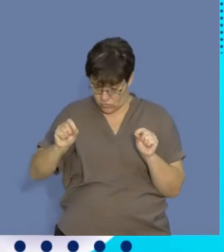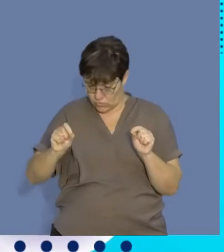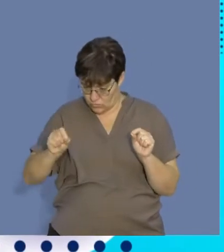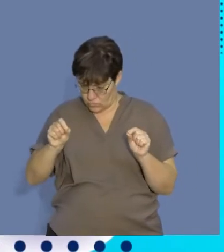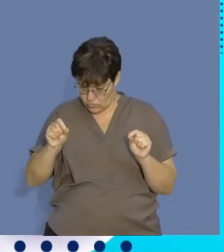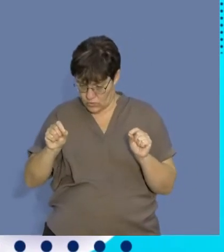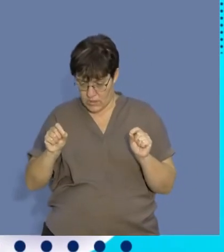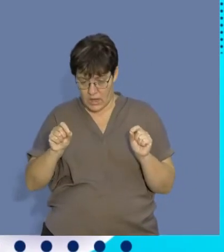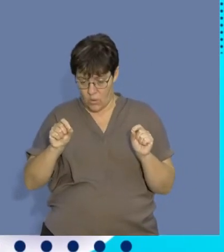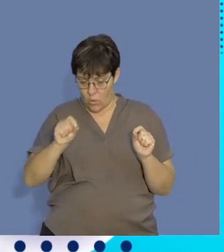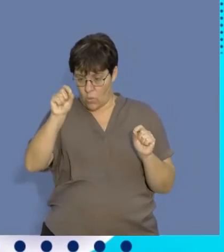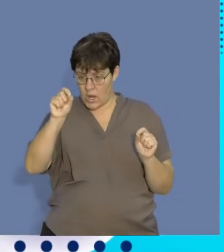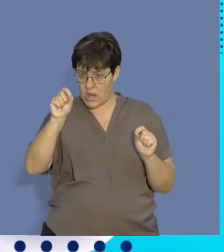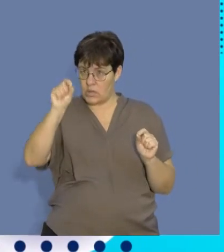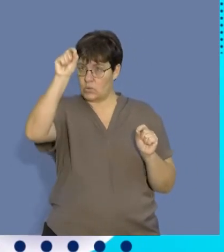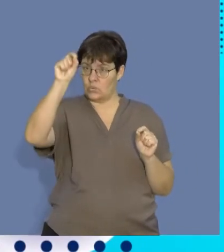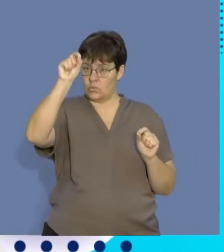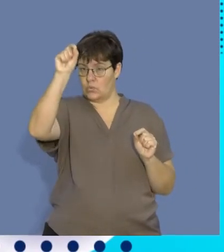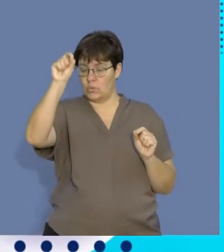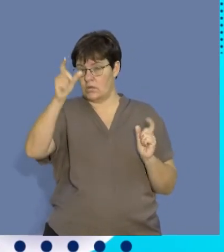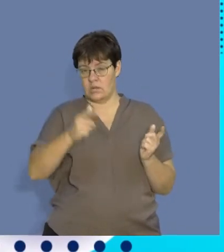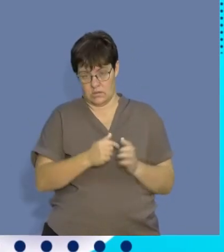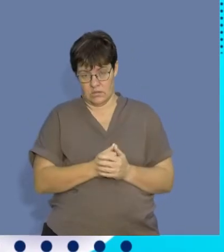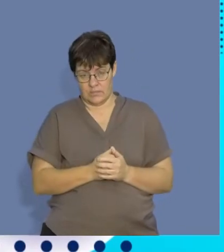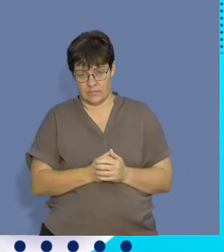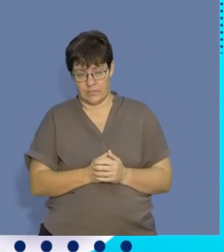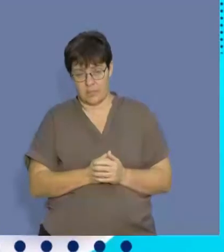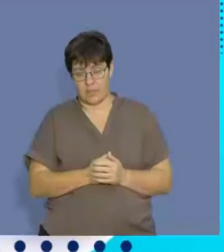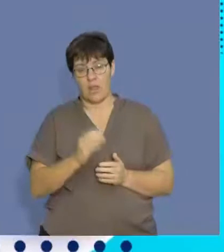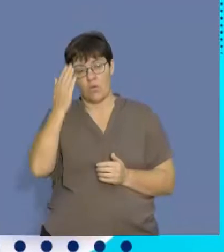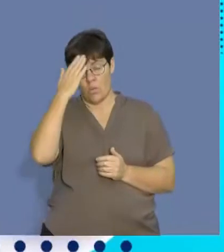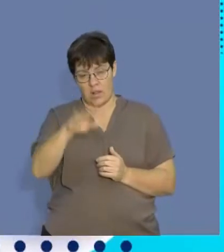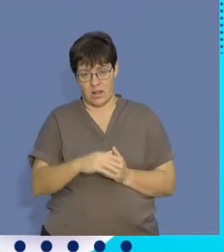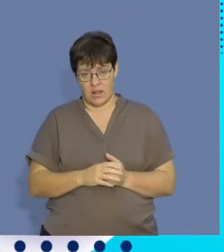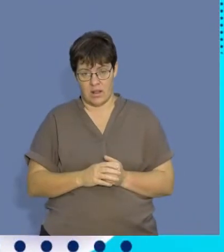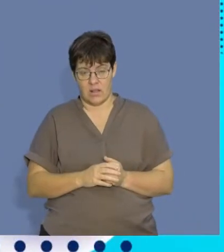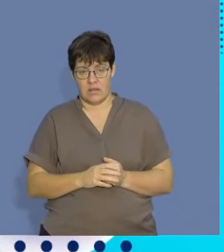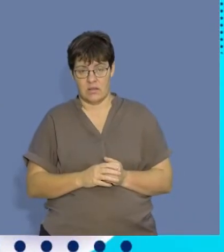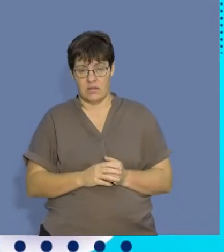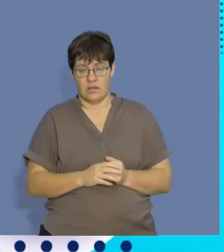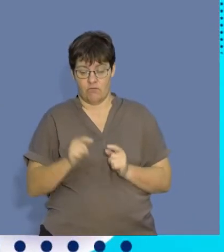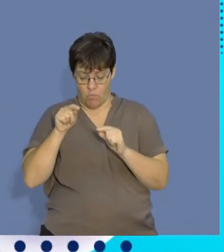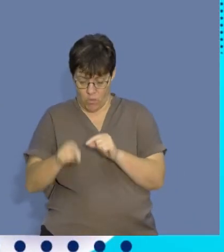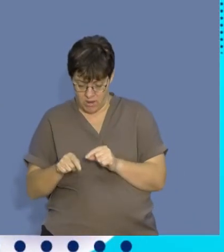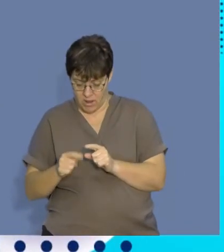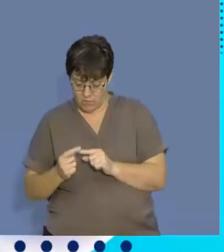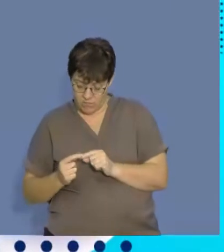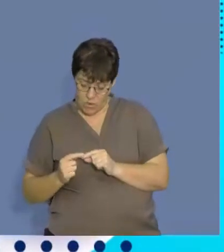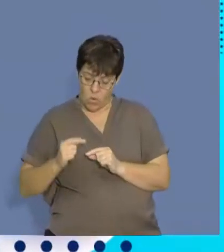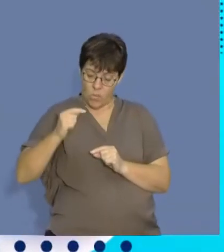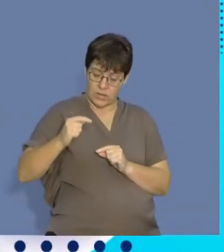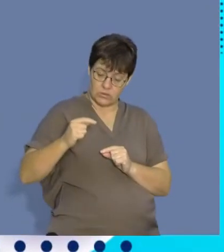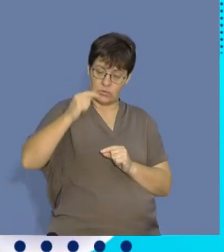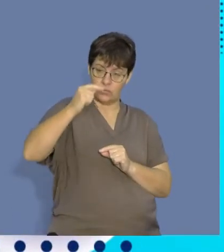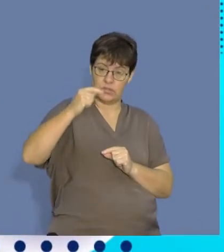line from 0, 1, right? You land at 1. And then 1 goes with 3. From 1